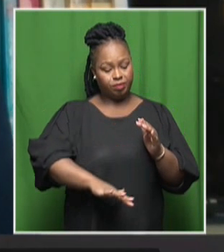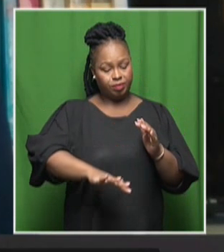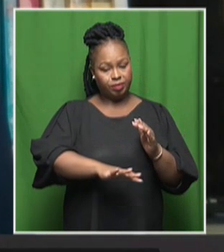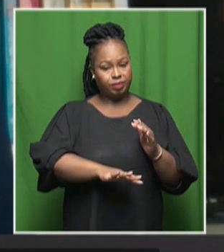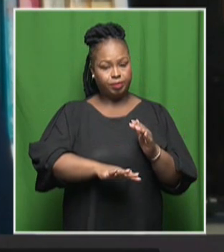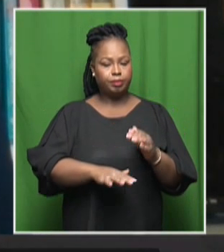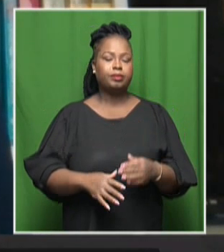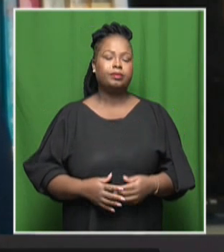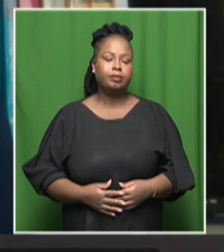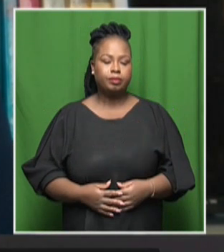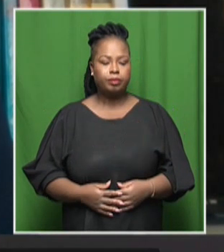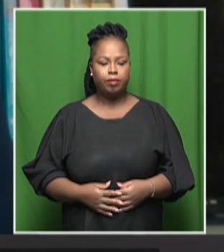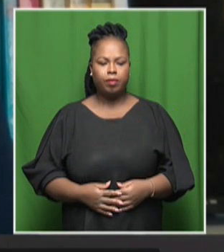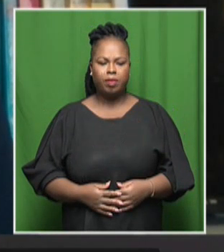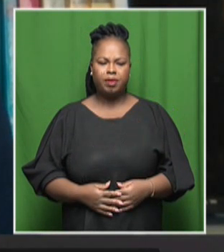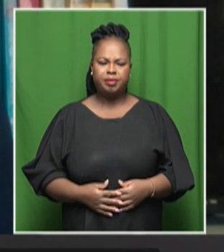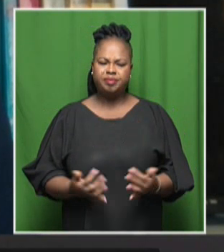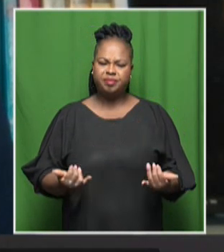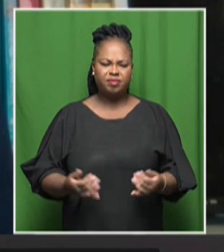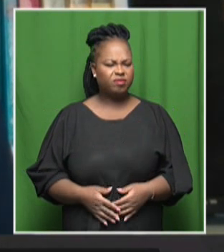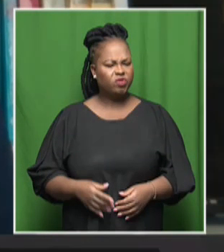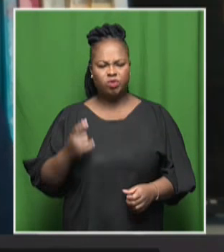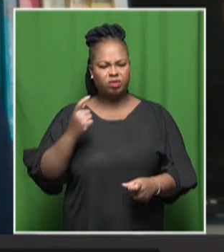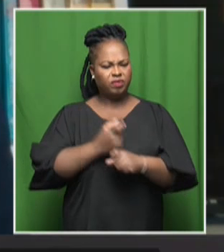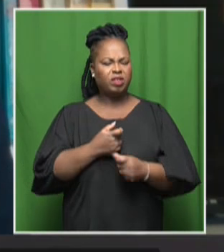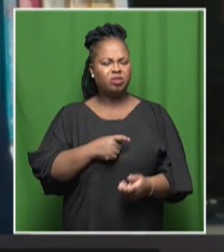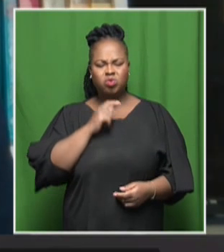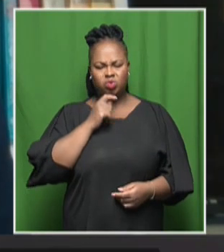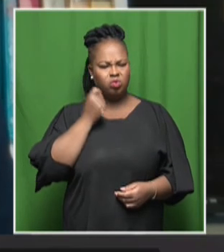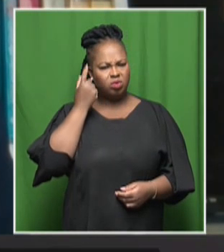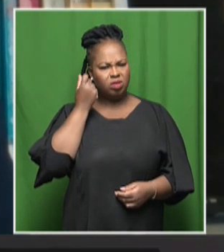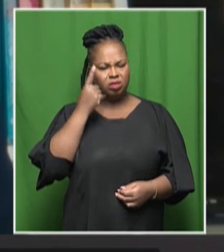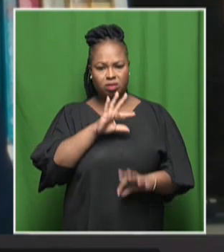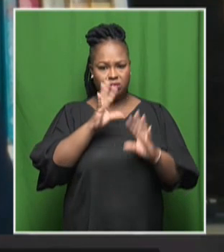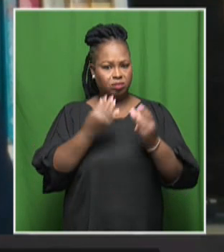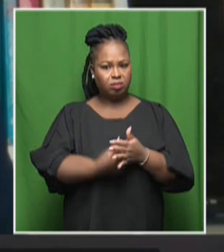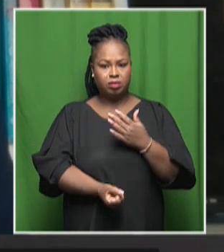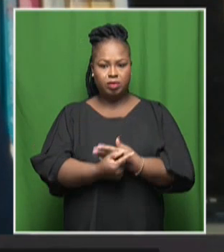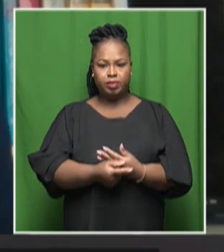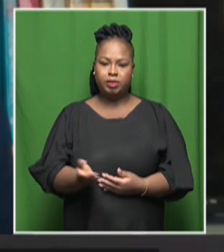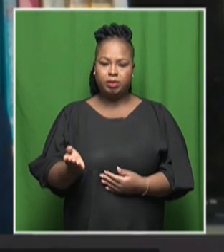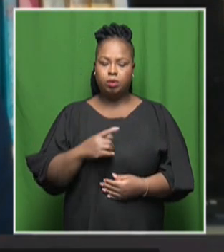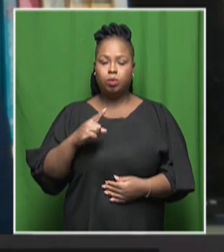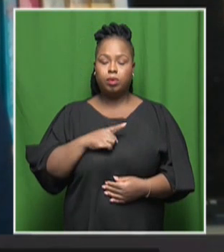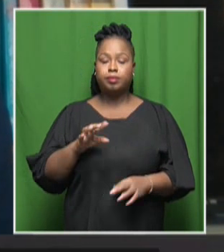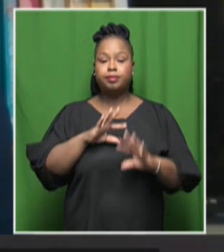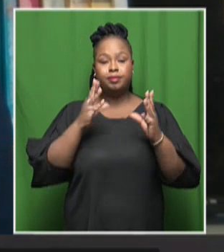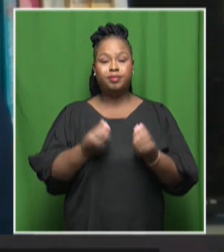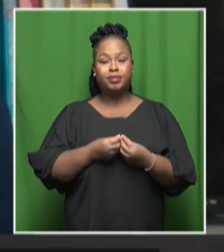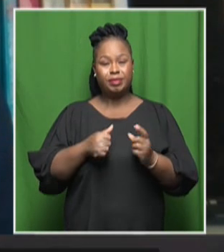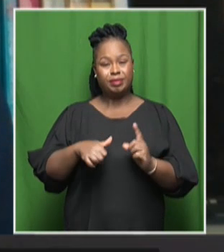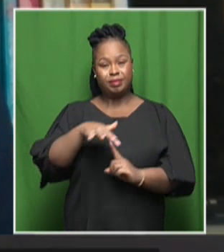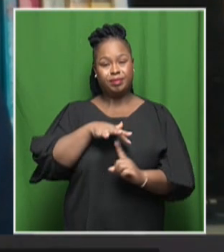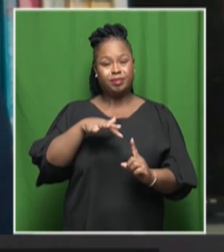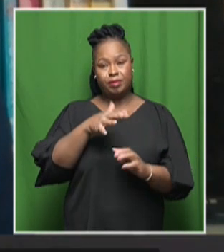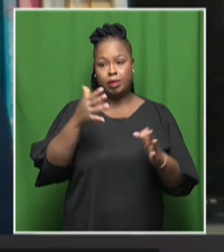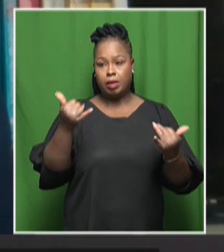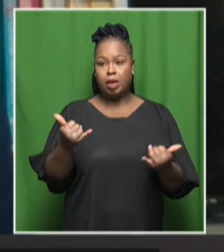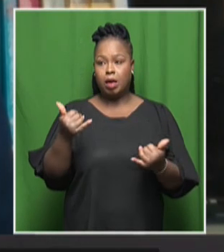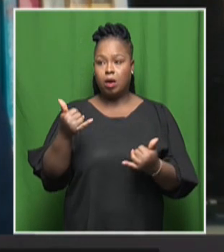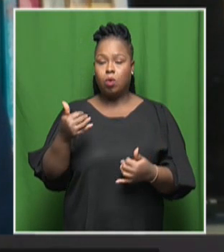escarpment. And it's actually not too difficult to understand what's happening here. It's all about the fact that the atmosphere is getting